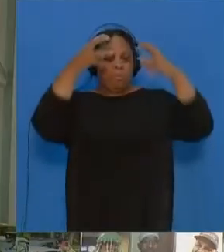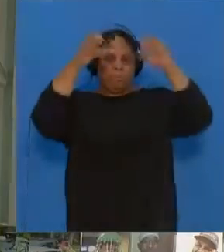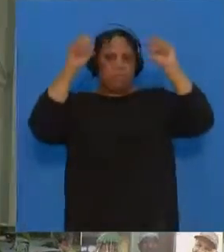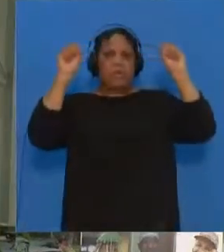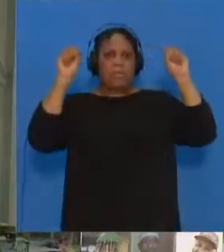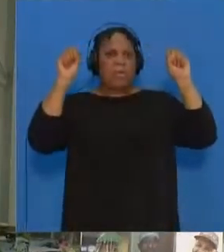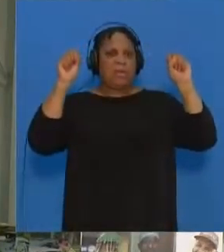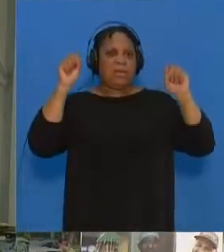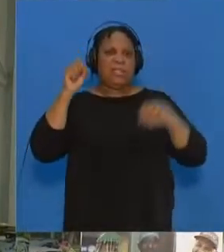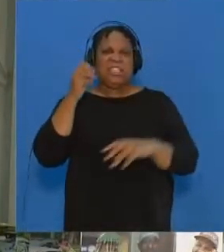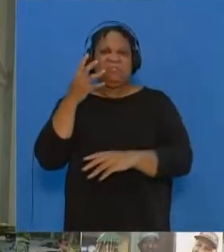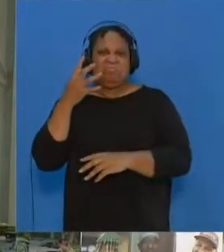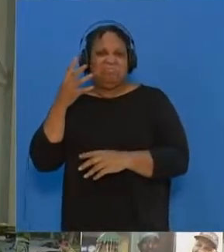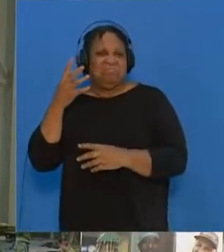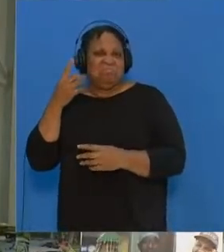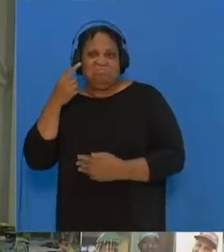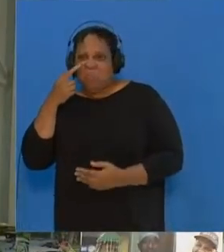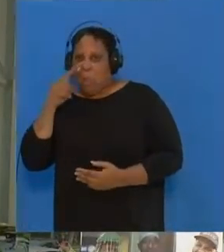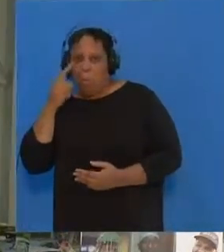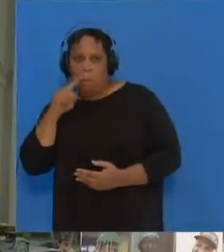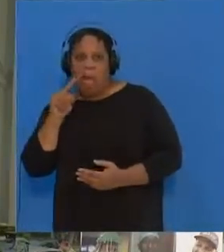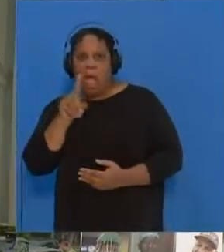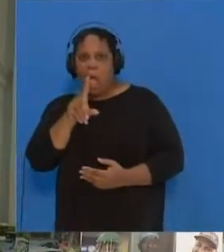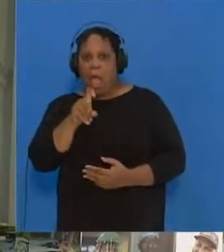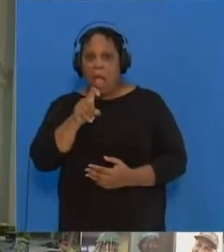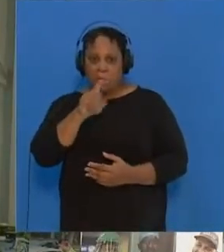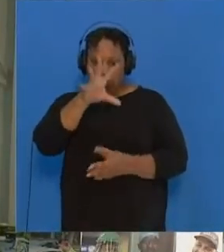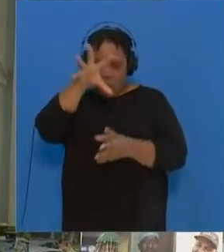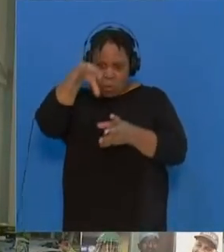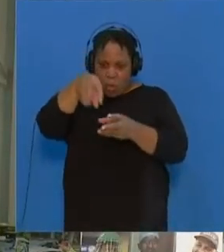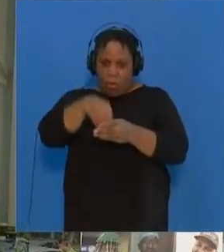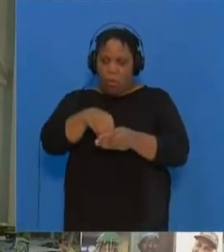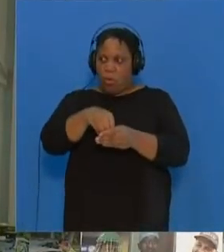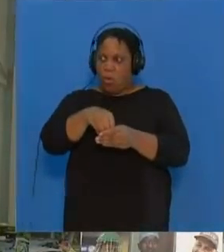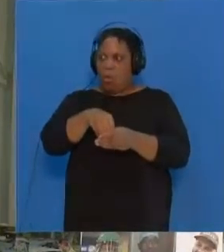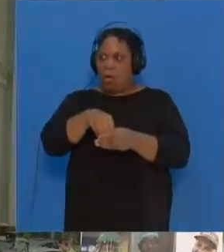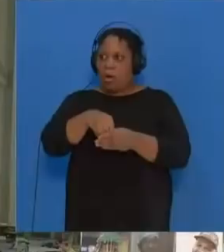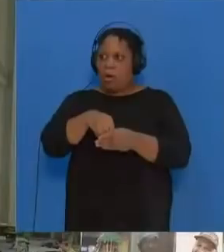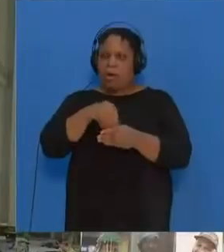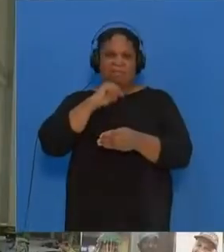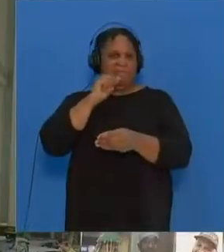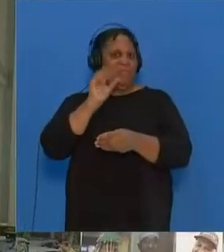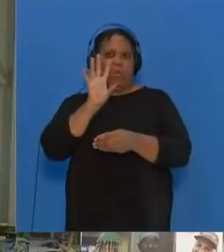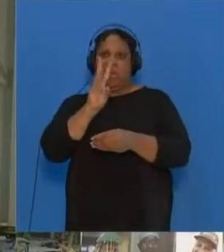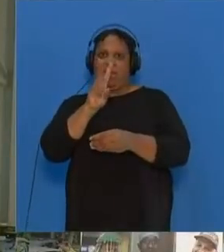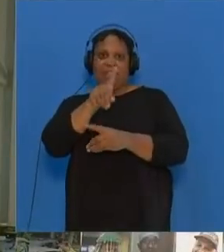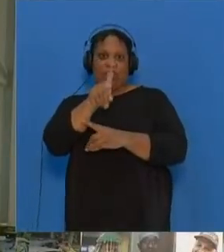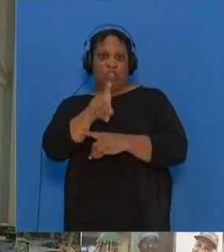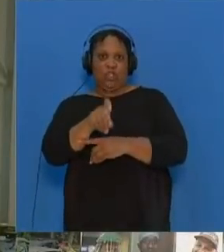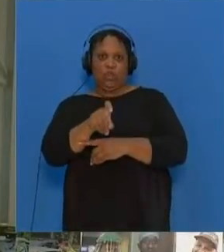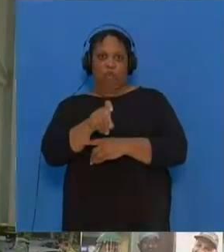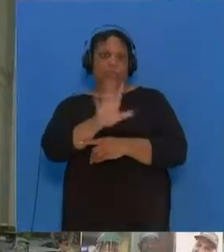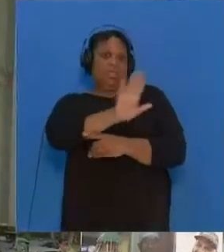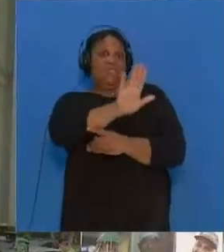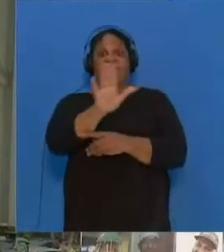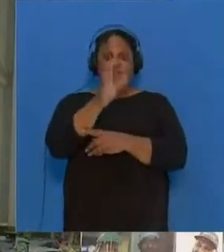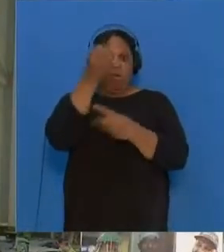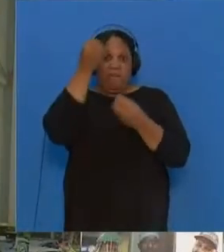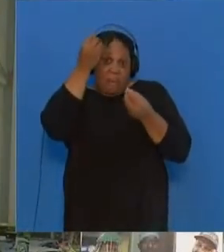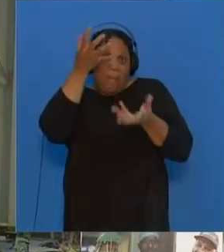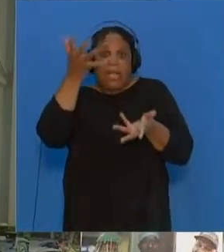If you don't mind, I will ask all of my questions all in one. I don't have 6 questions, just for your